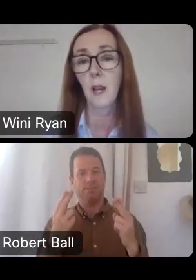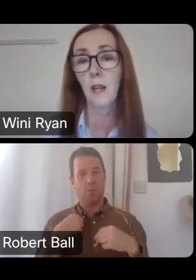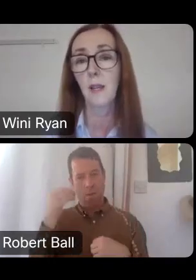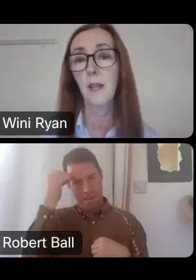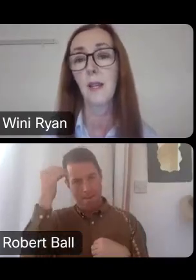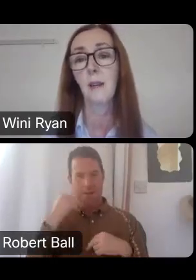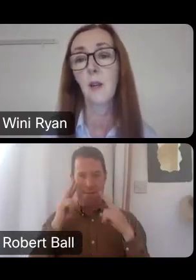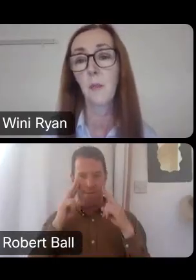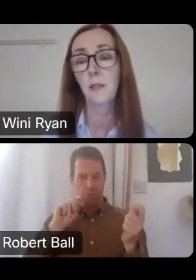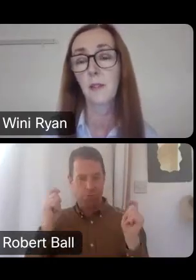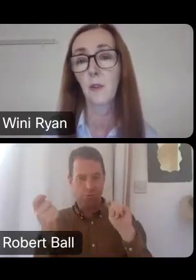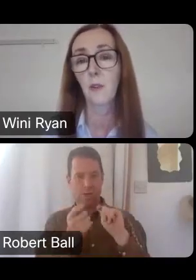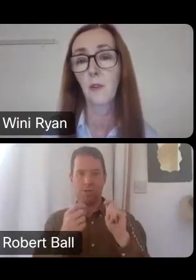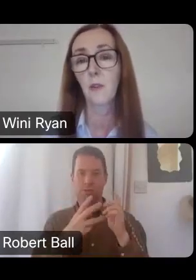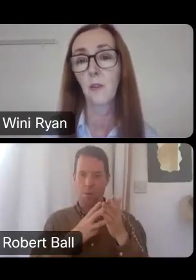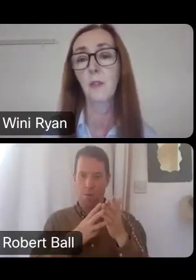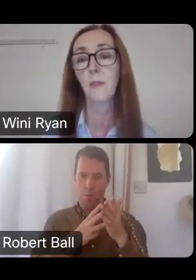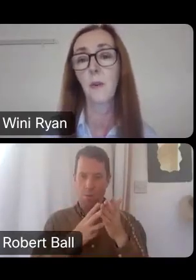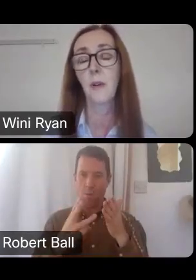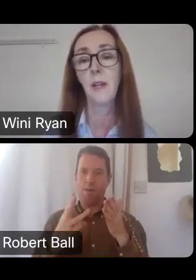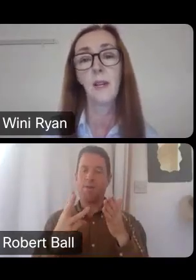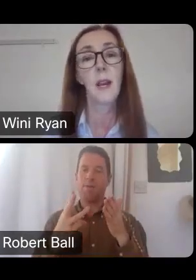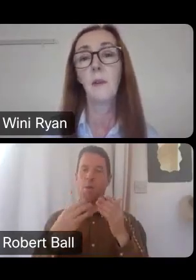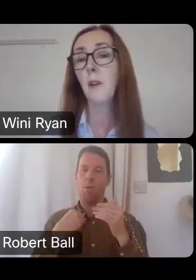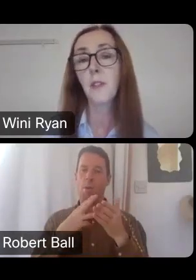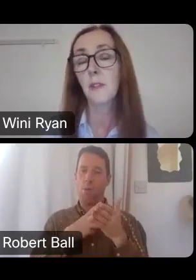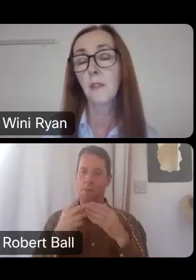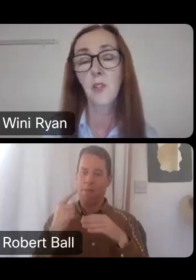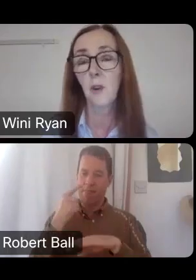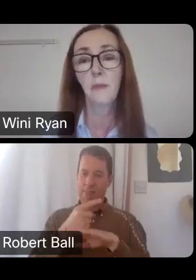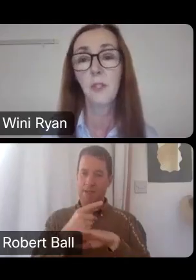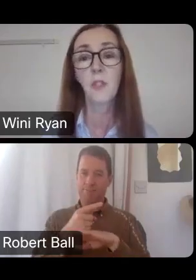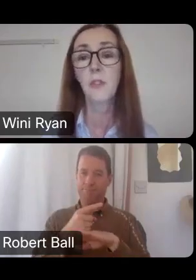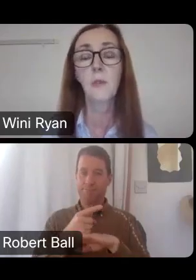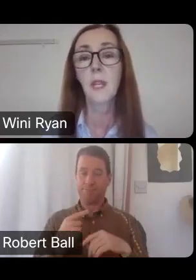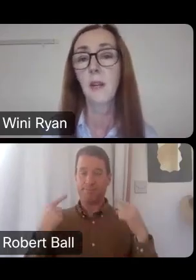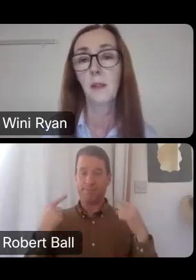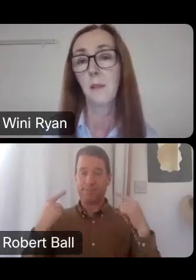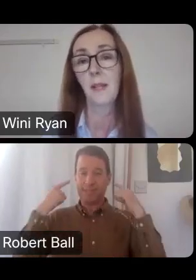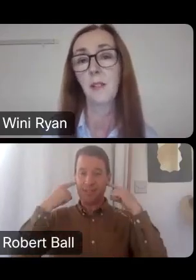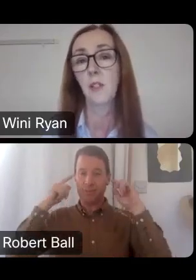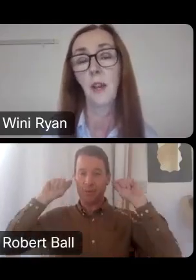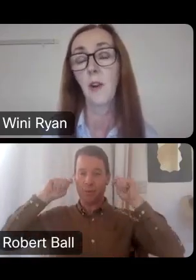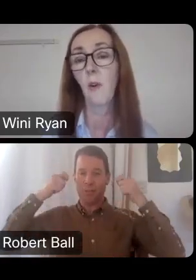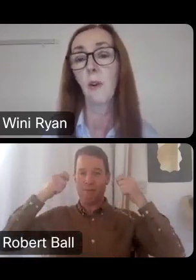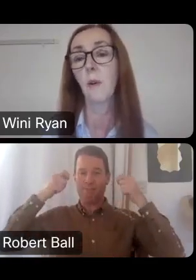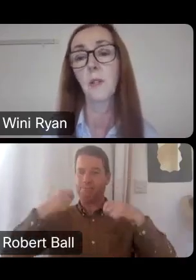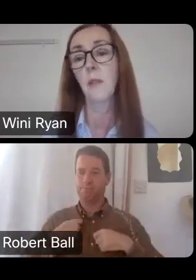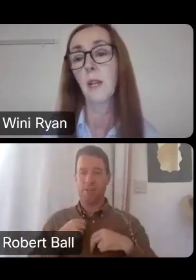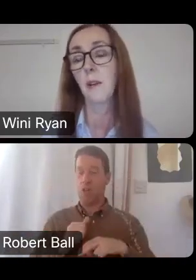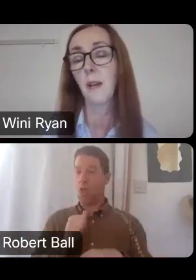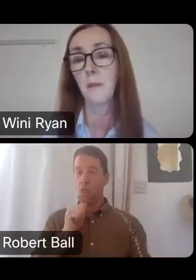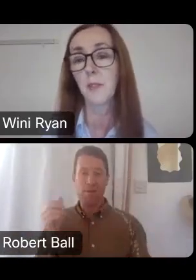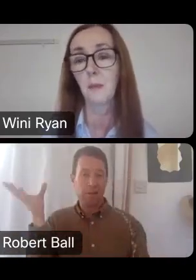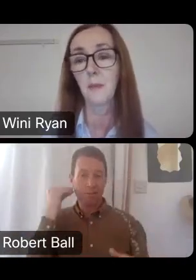is high, your biases are going to come more to the fore. Our ears switch off. We just don't hear the message at all, or we